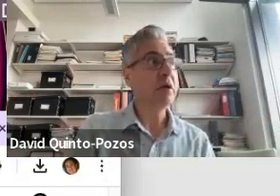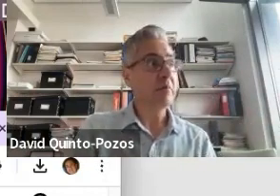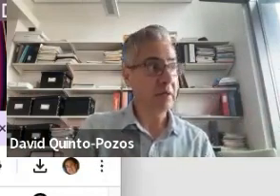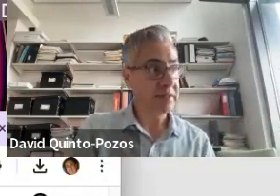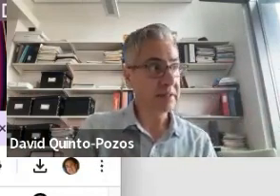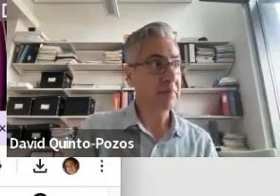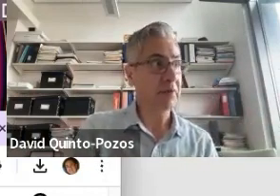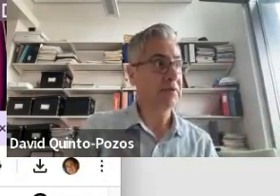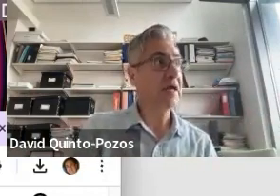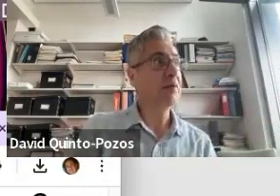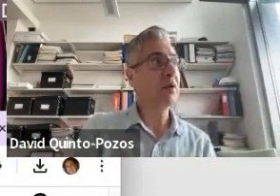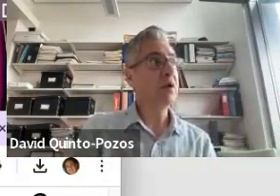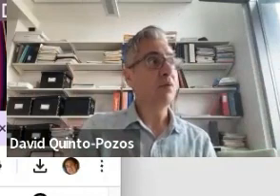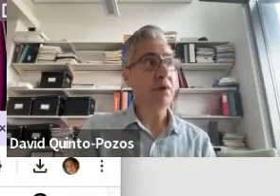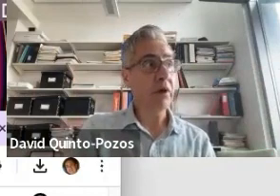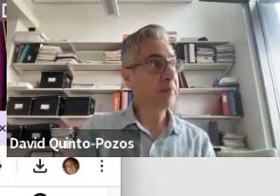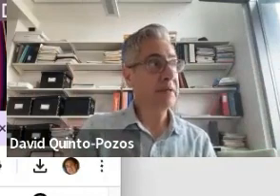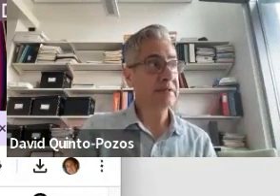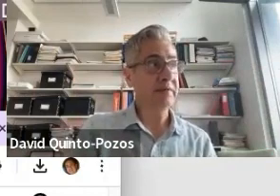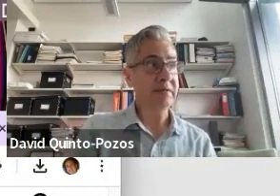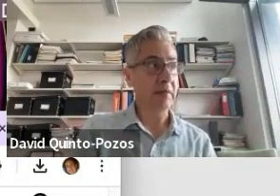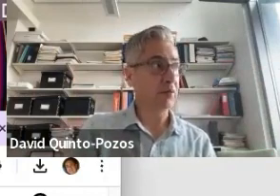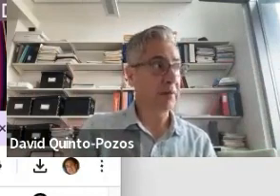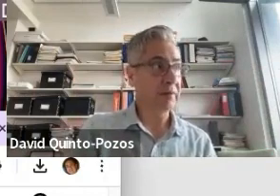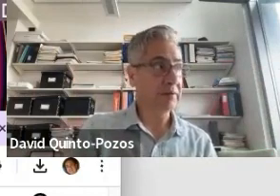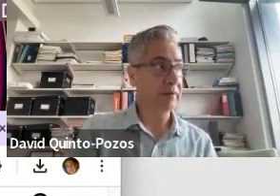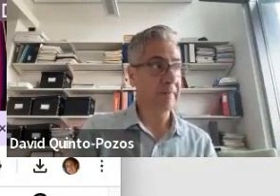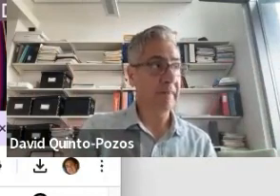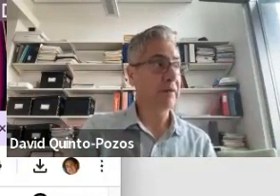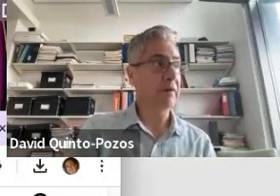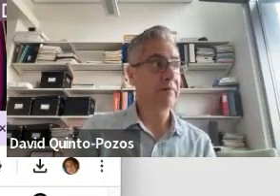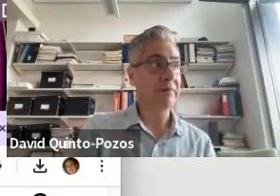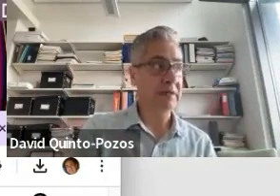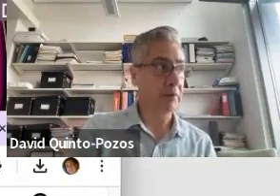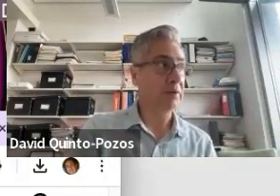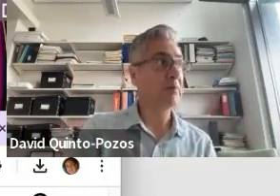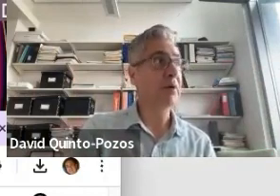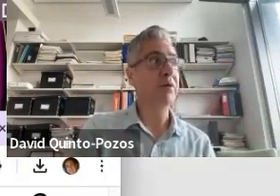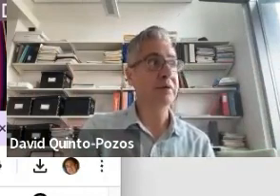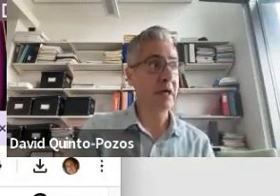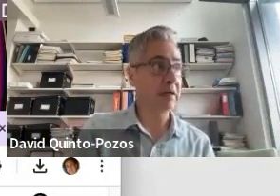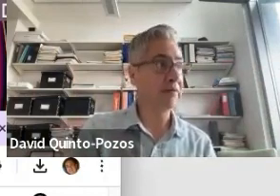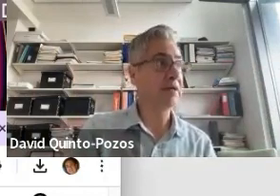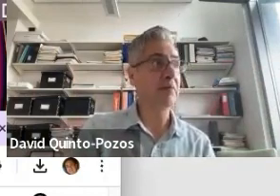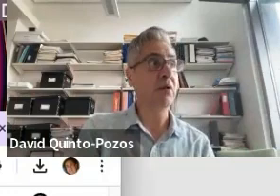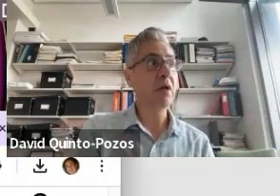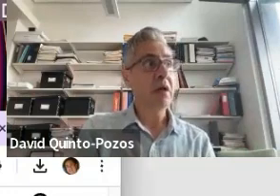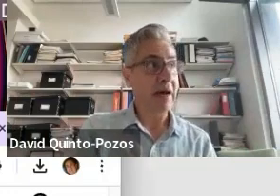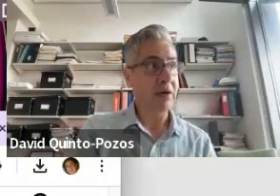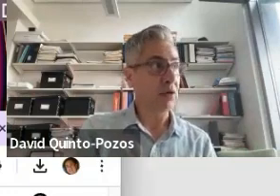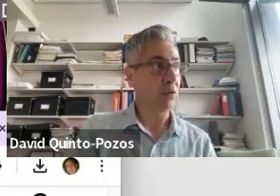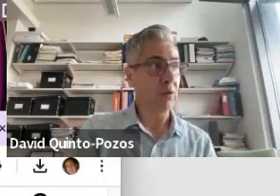smaller. But here's an example of a table with all the pieces of the table, right? The table number, the title of the